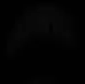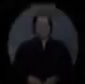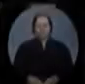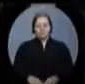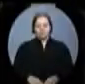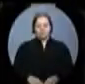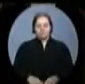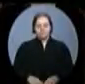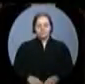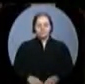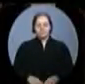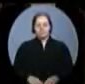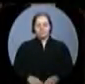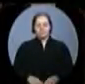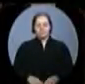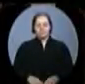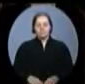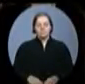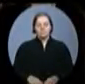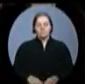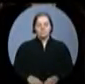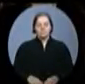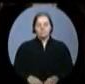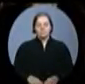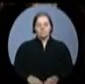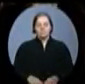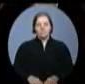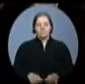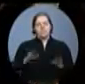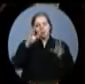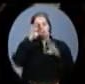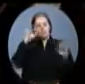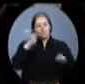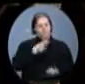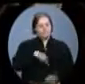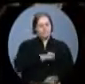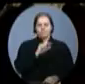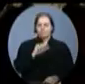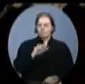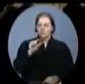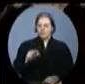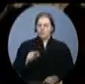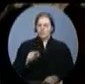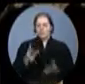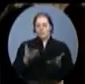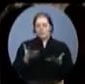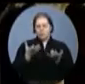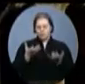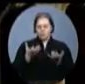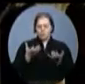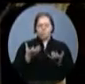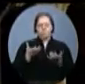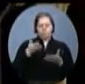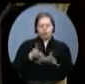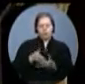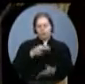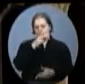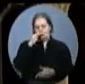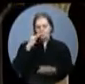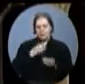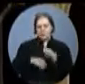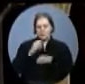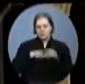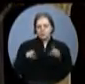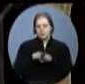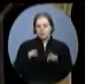Mr. Speaker, this government is committed to tackling gangs and organized crime. Auto theft significantly impacts